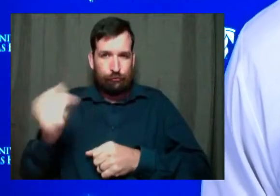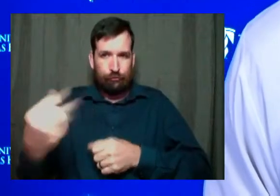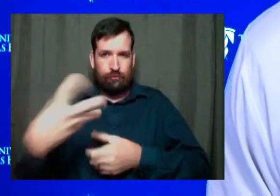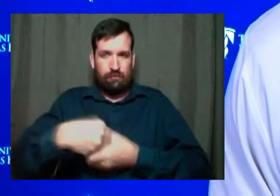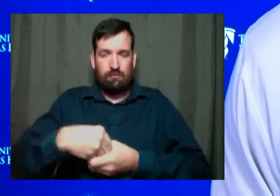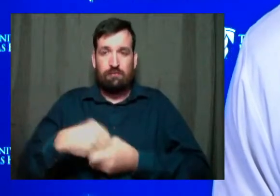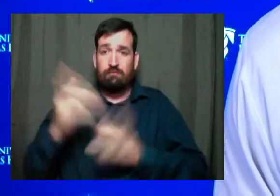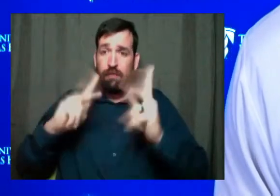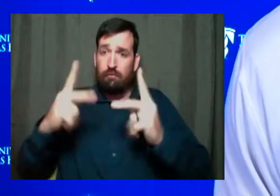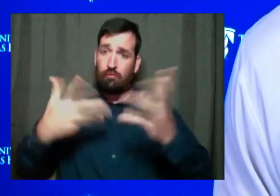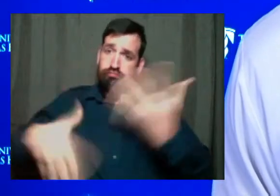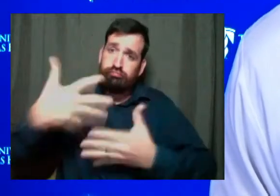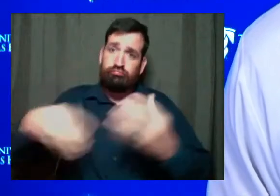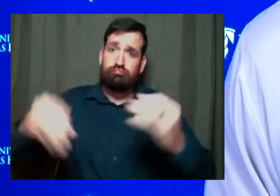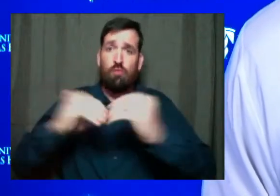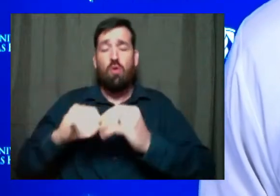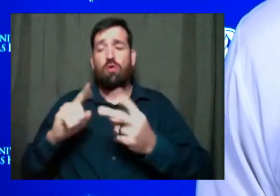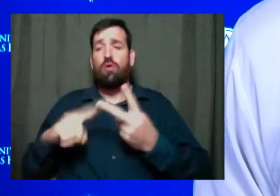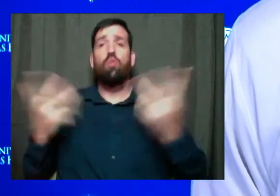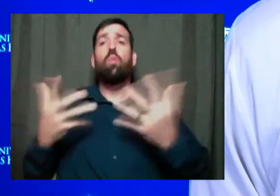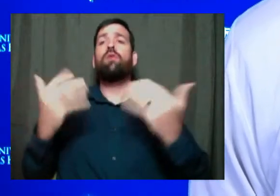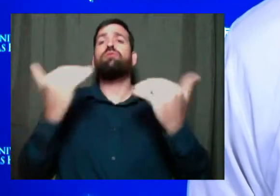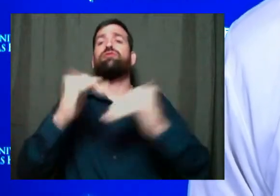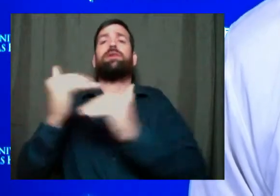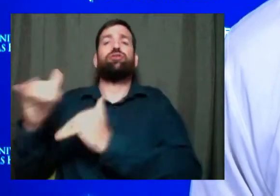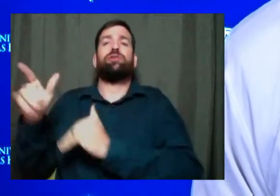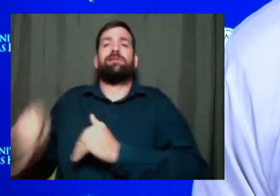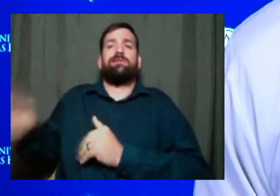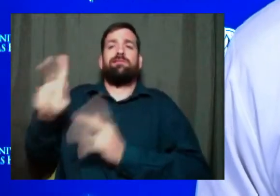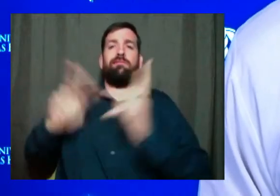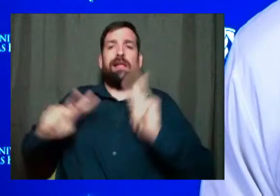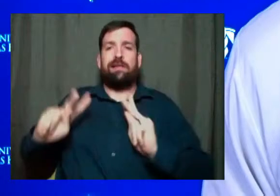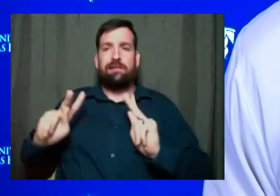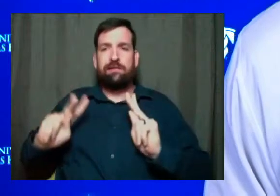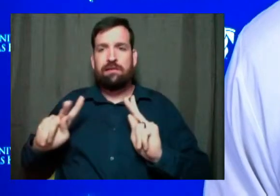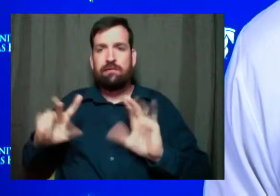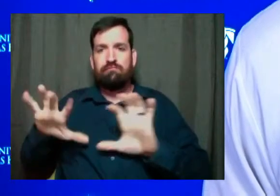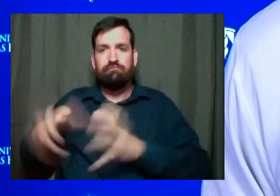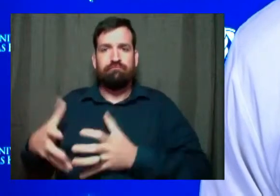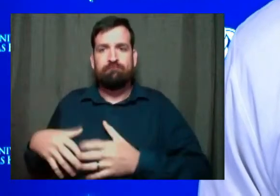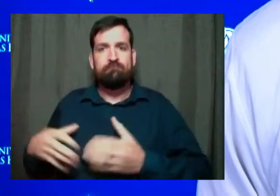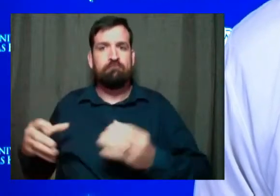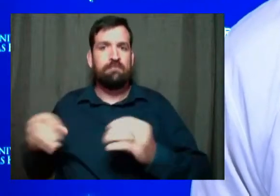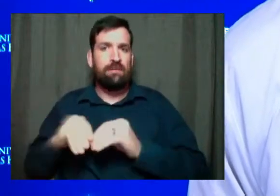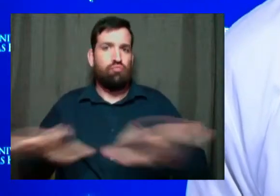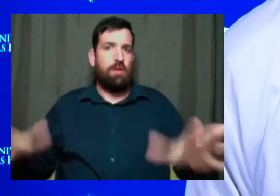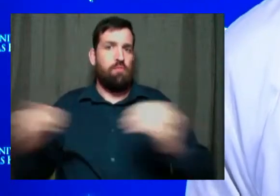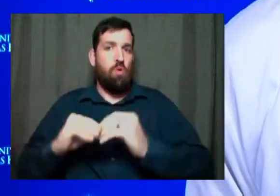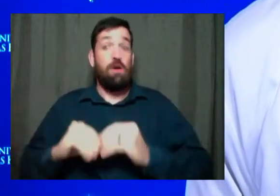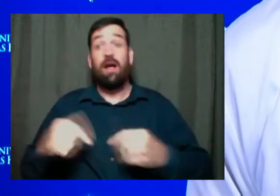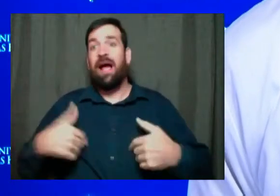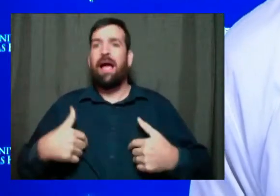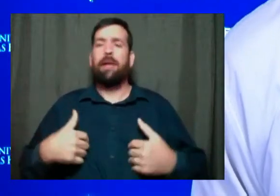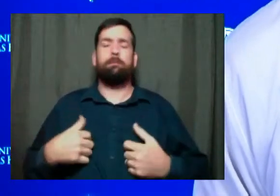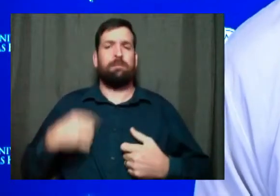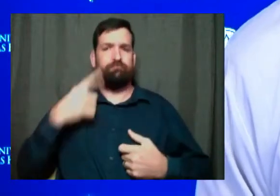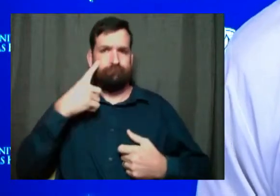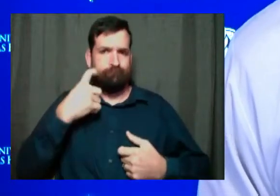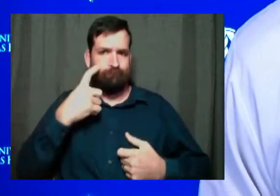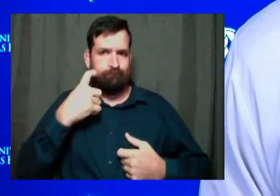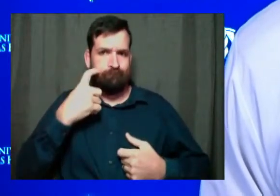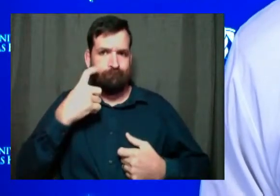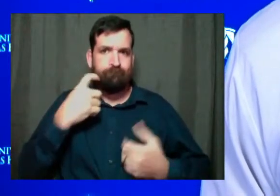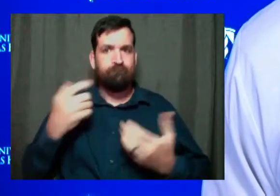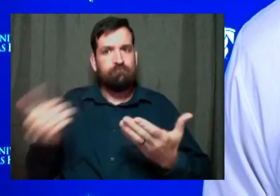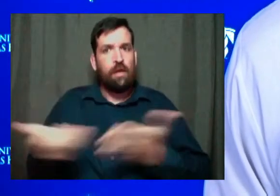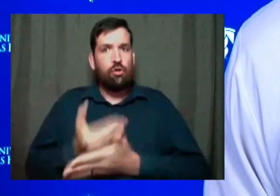getting together? What are the restrictions in those places that would cause it to spread more? So I am really skeptical of all this new information until